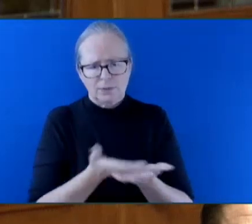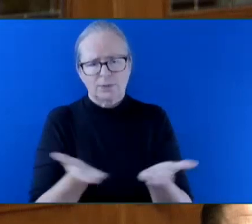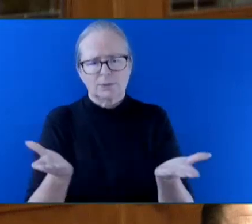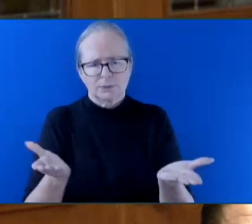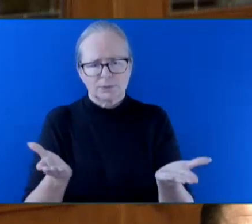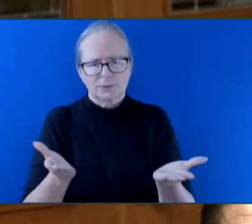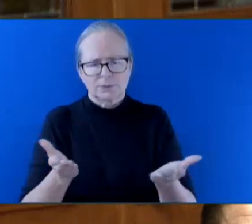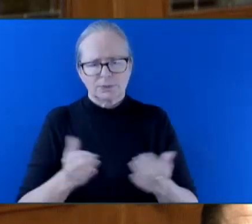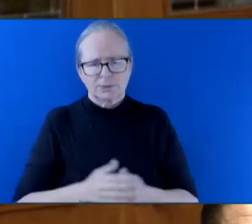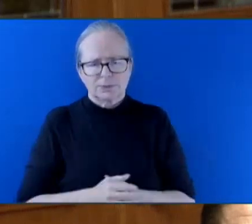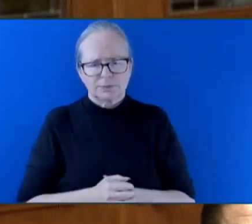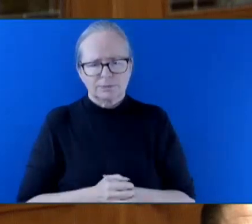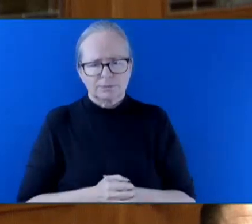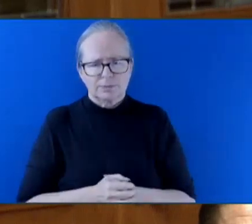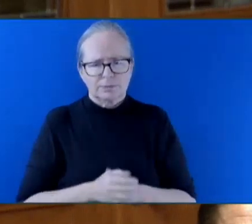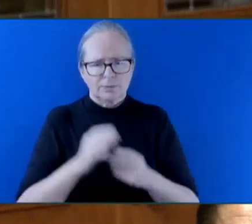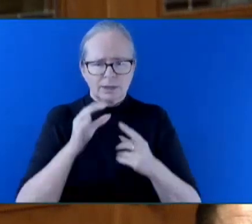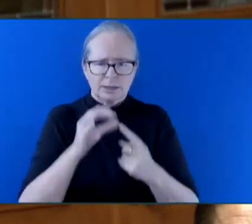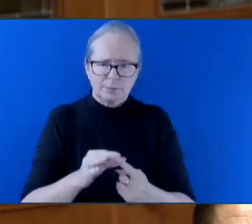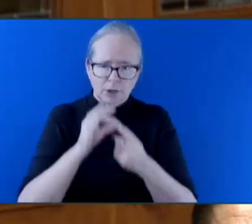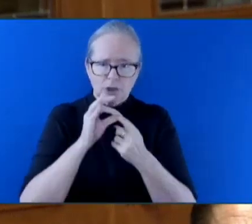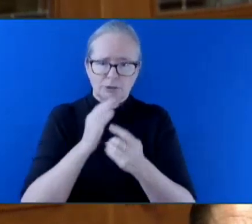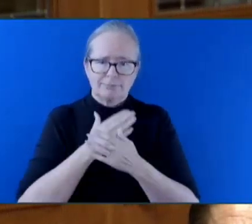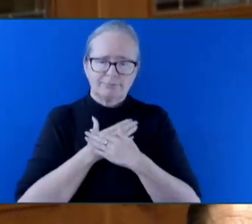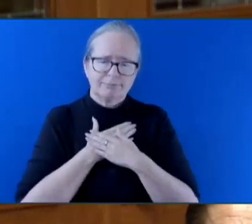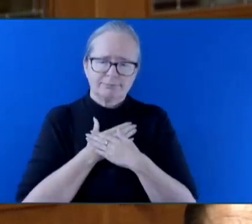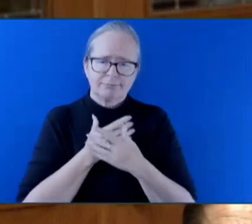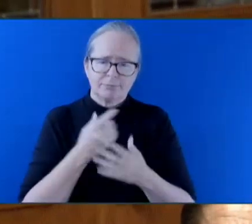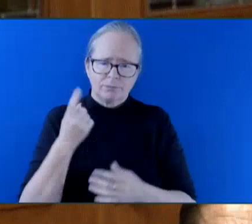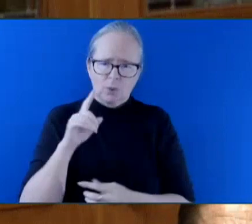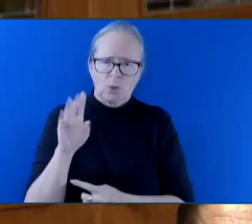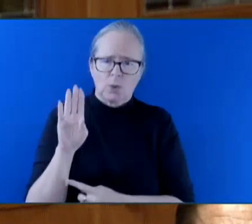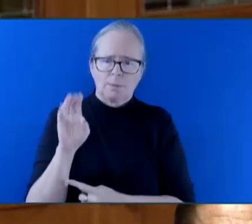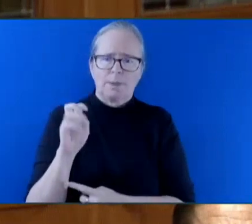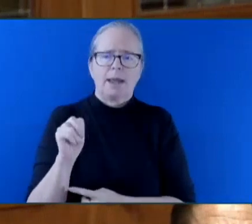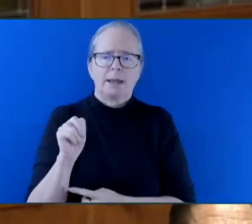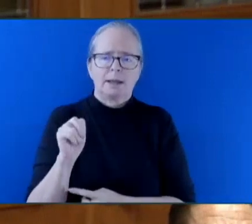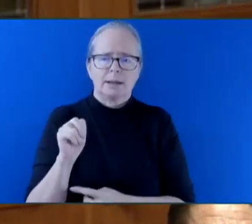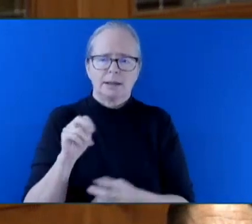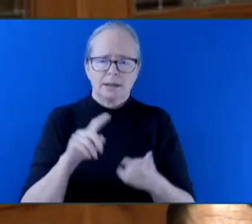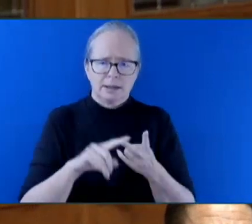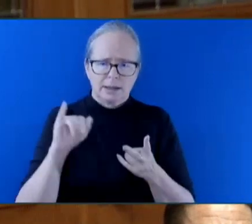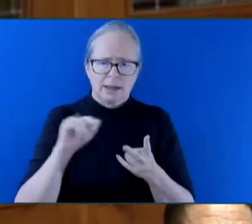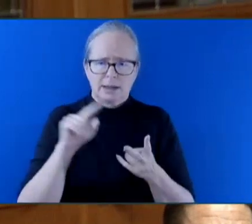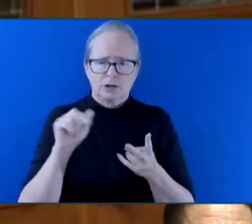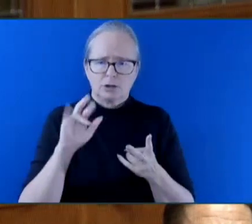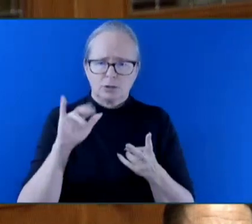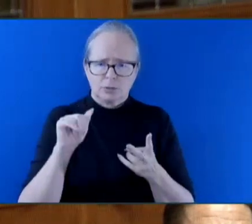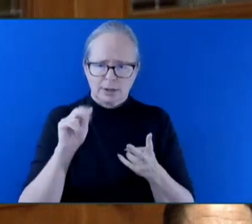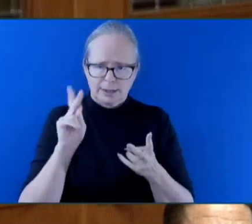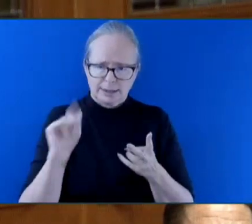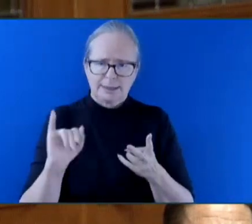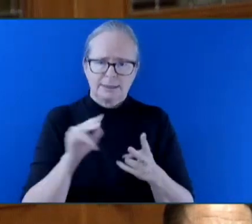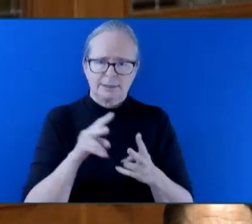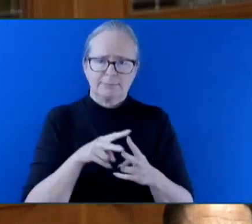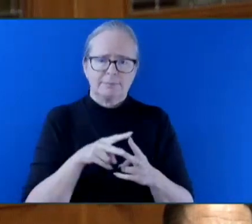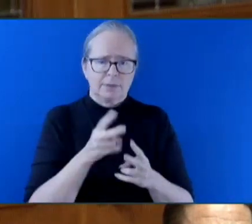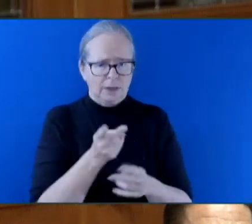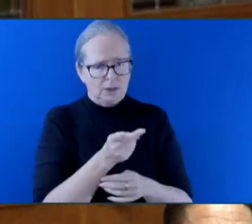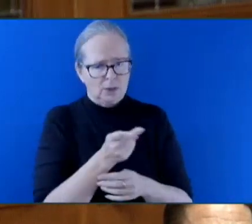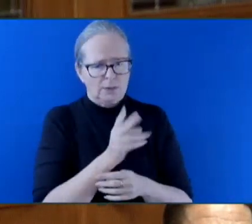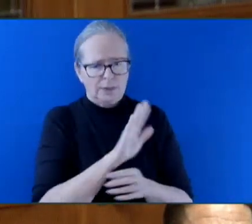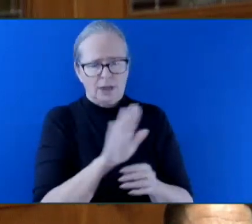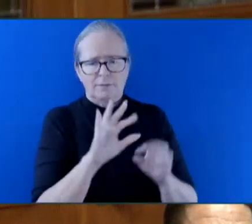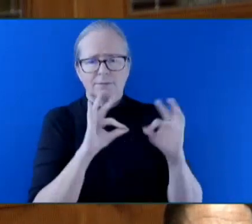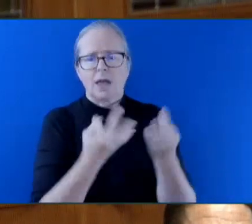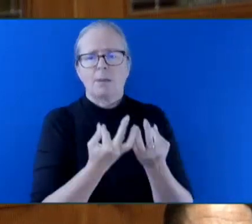Ben Mizrahi, a leader in the Vancouver's Jewish community, and with the families of the other Canadians who have been